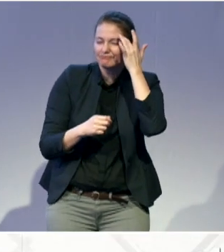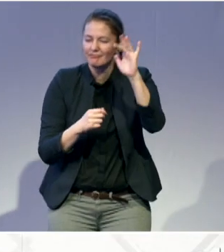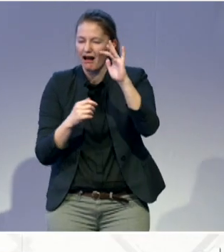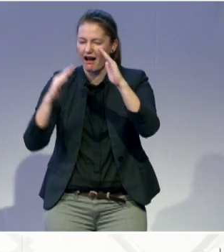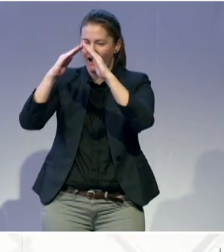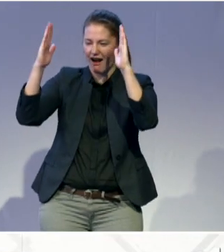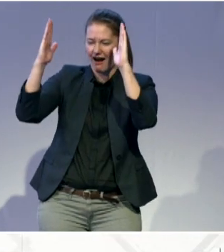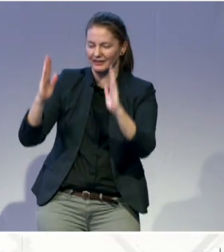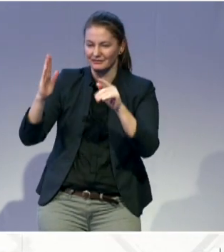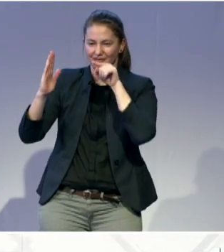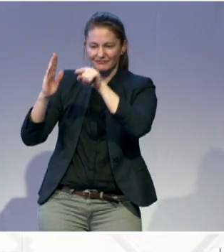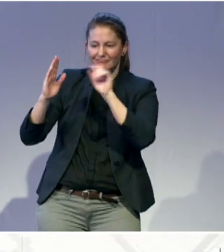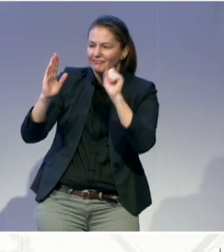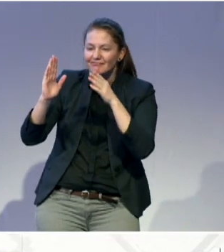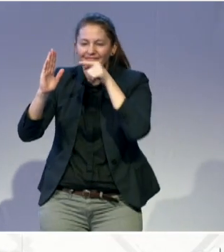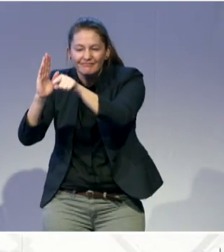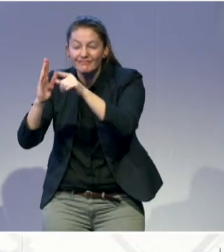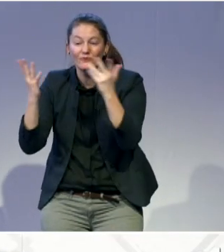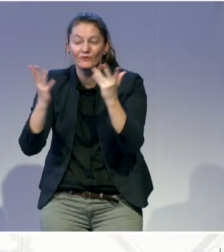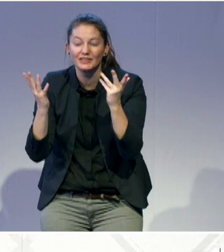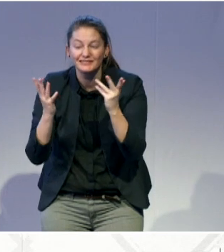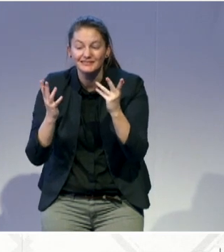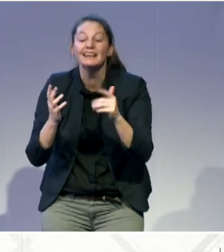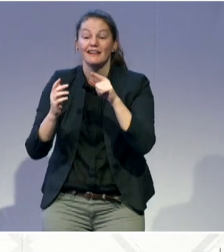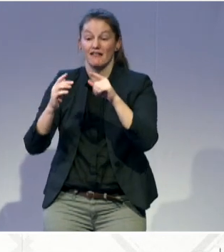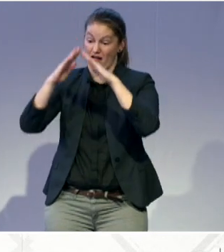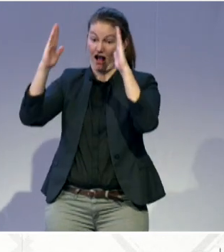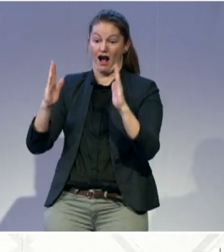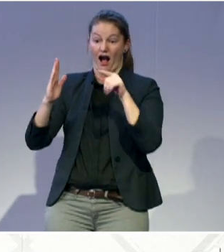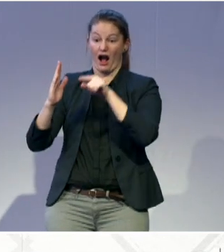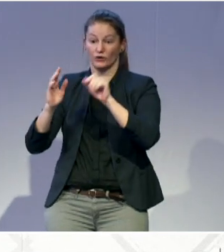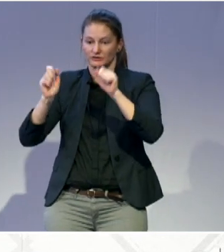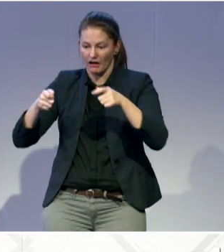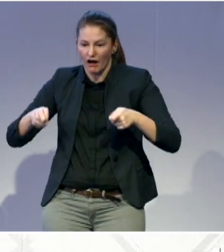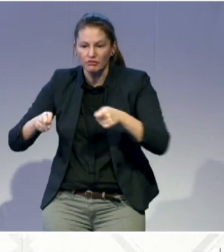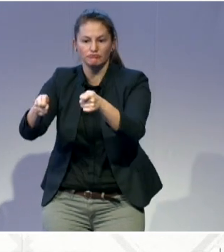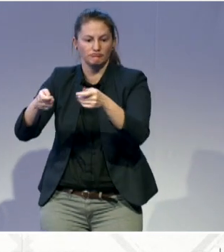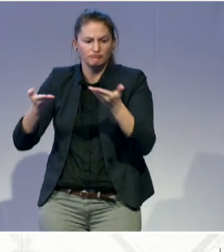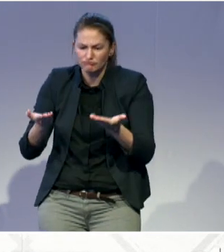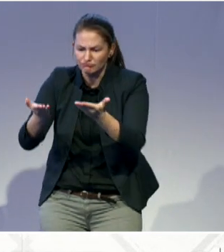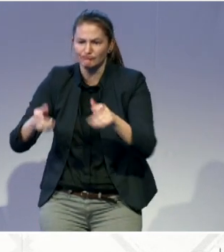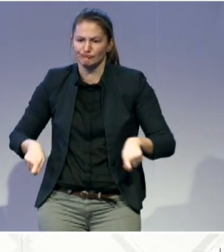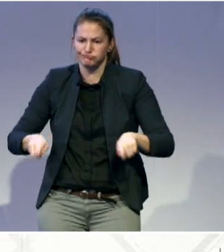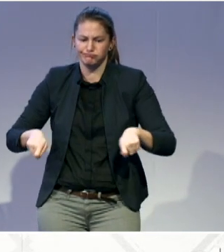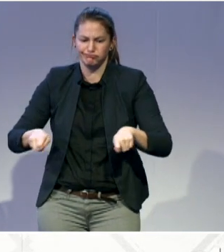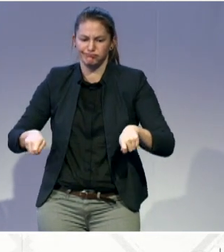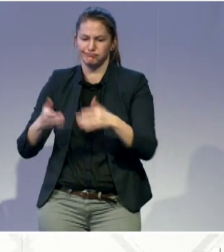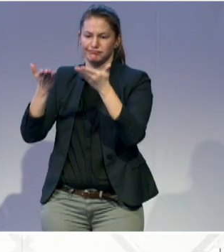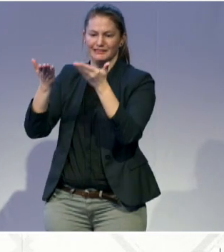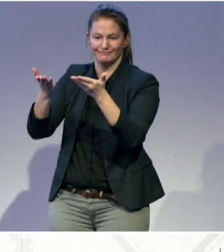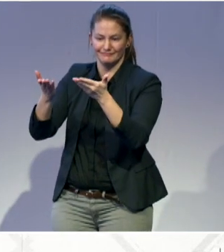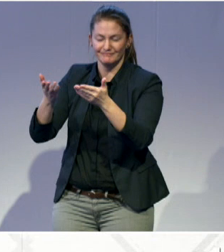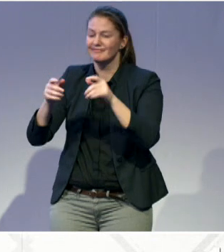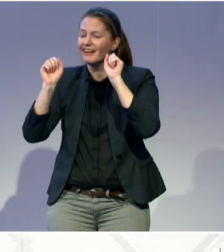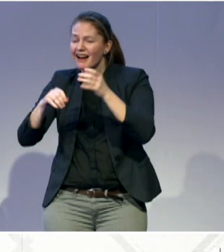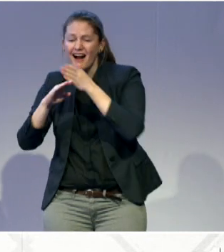by a lorry, was designed to address issues of accessibility, security, energy and communications. The